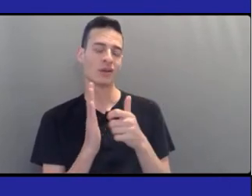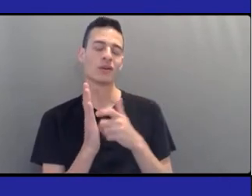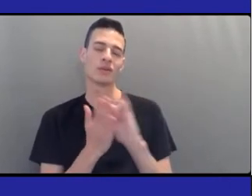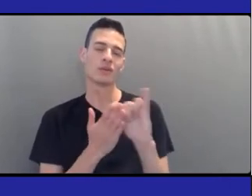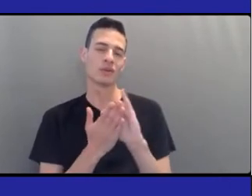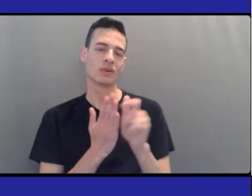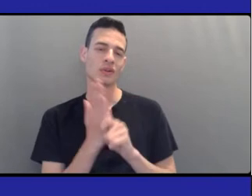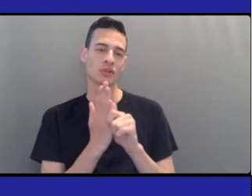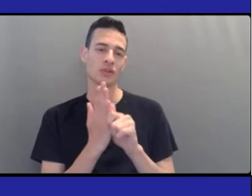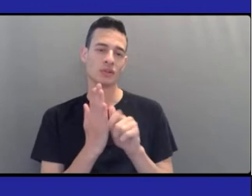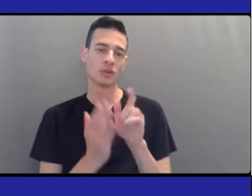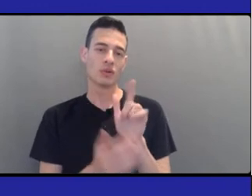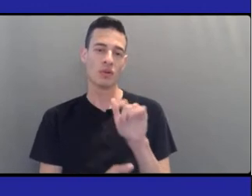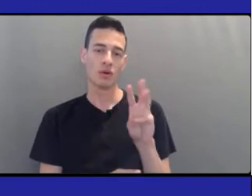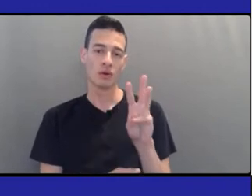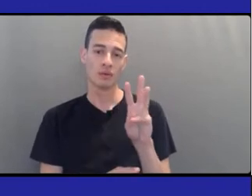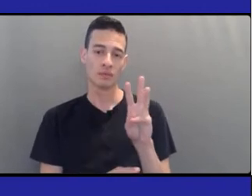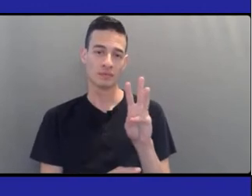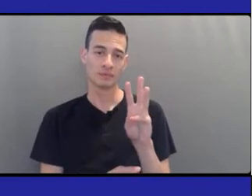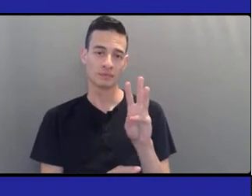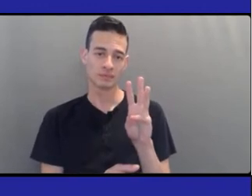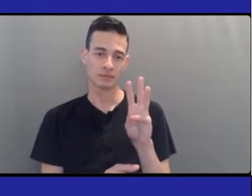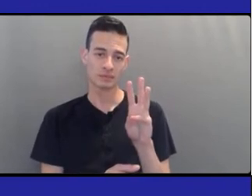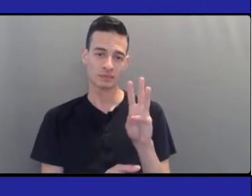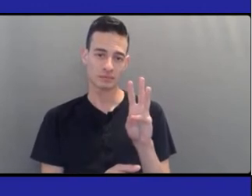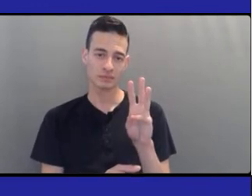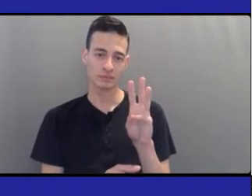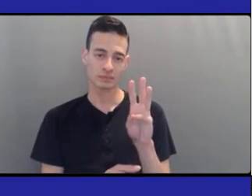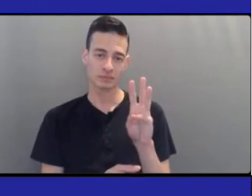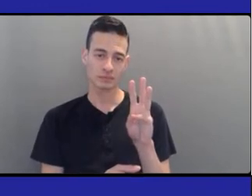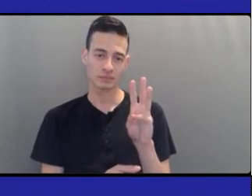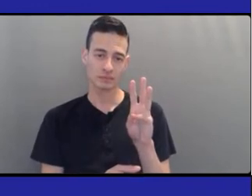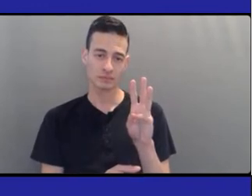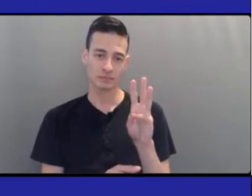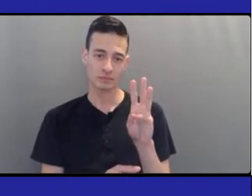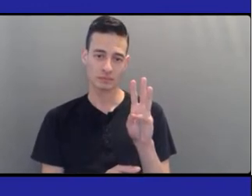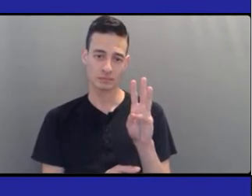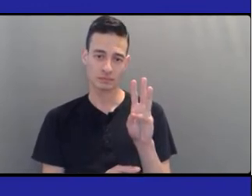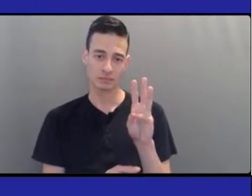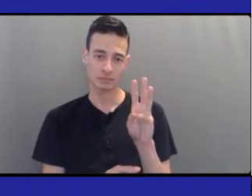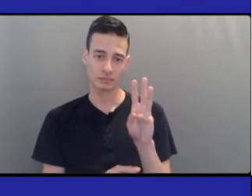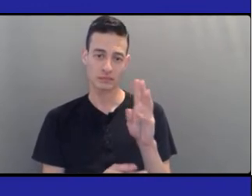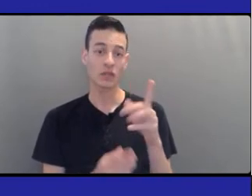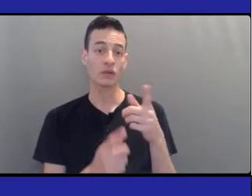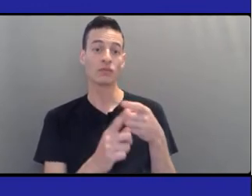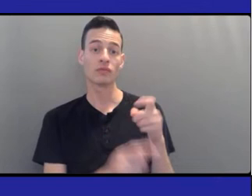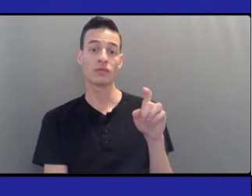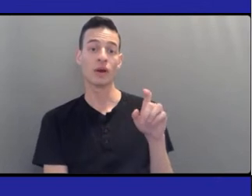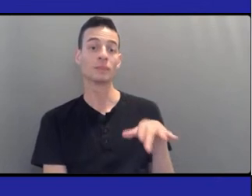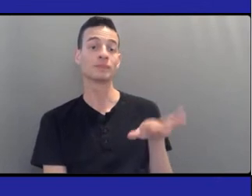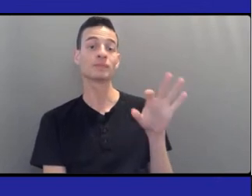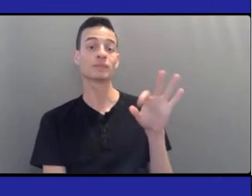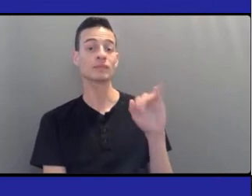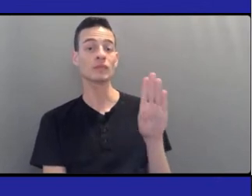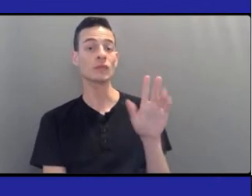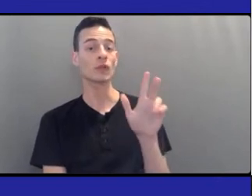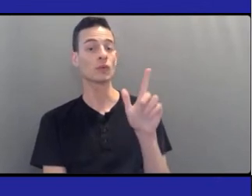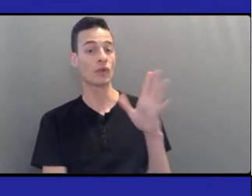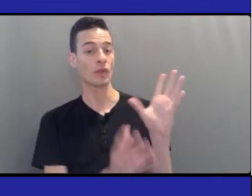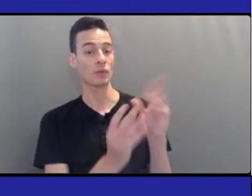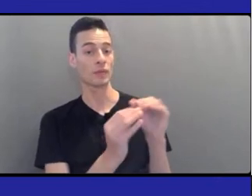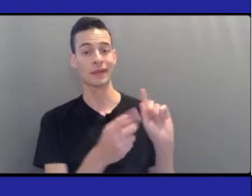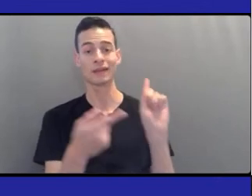authorized by the Board of Directors of the New York City Health and Hospital Corporation at its meeting of February